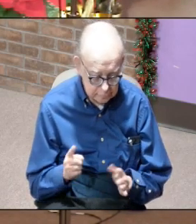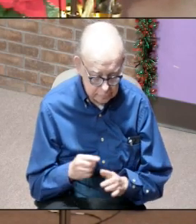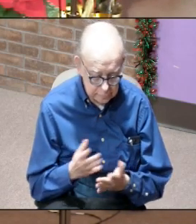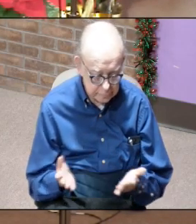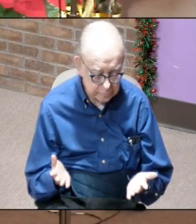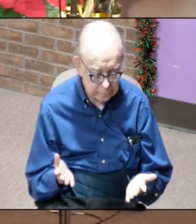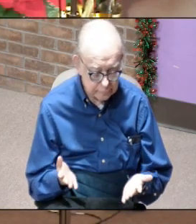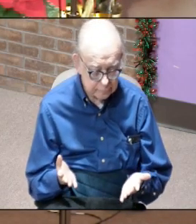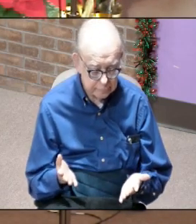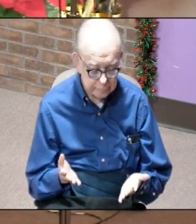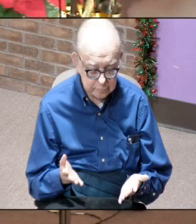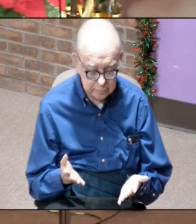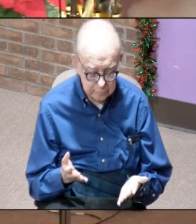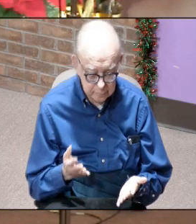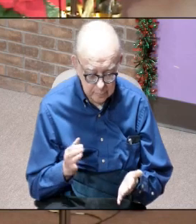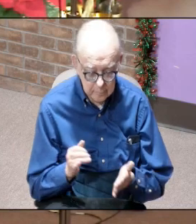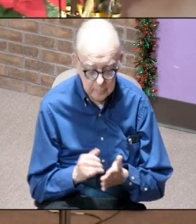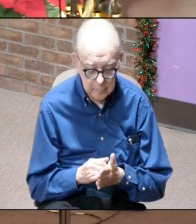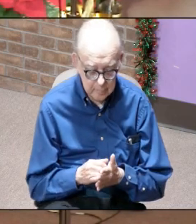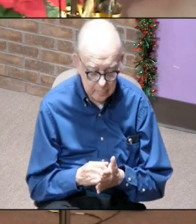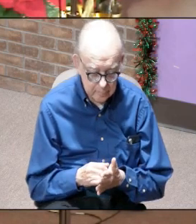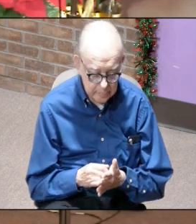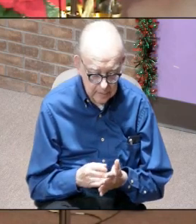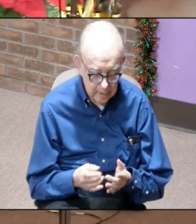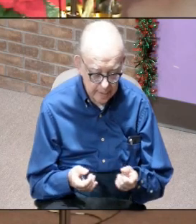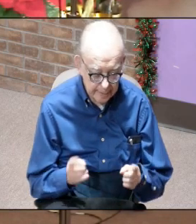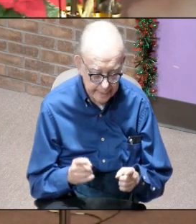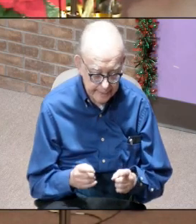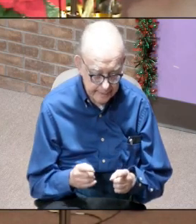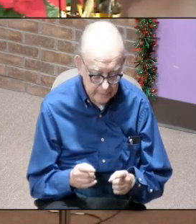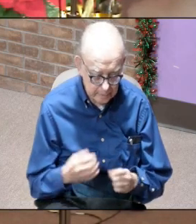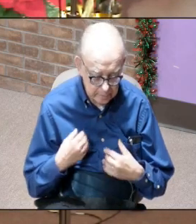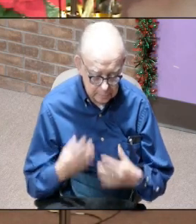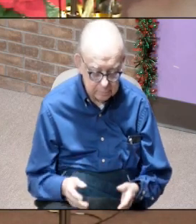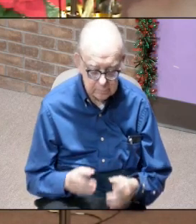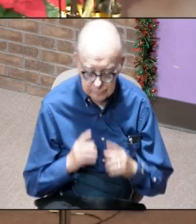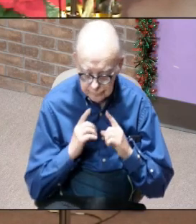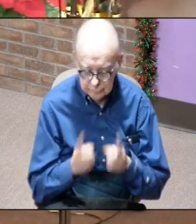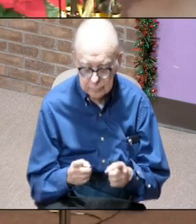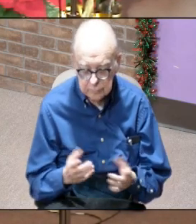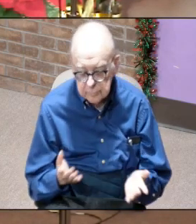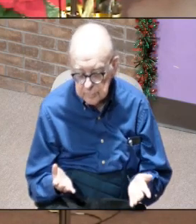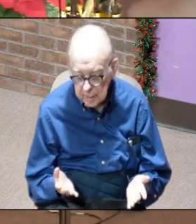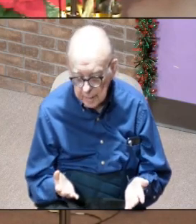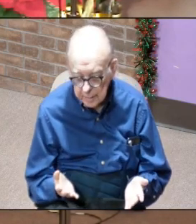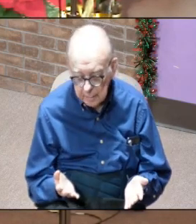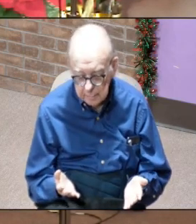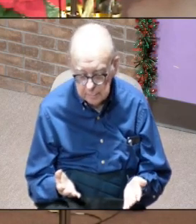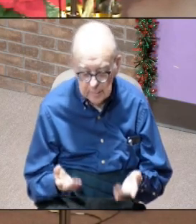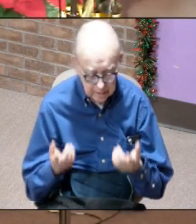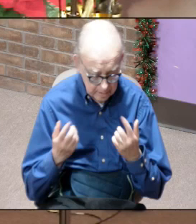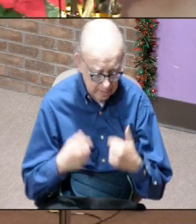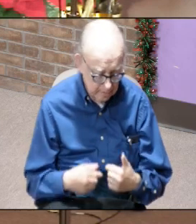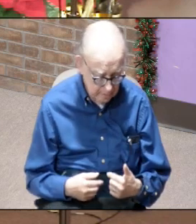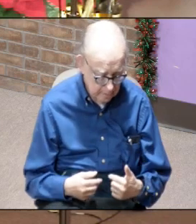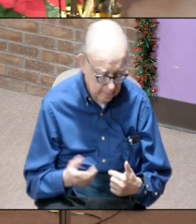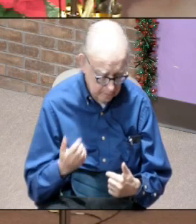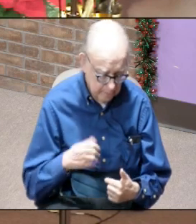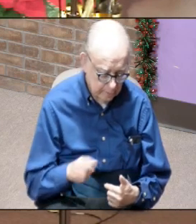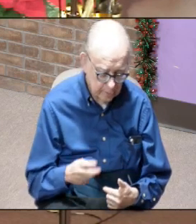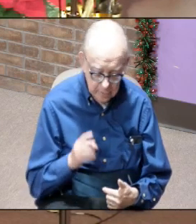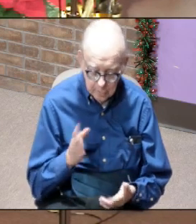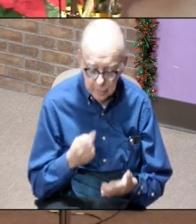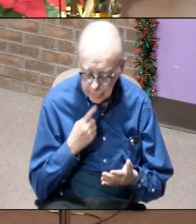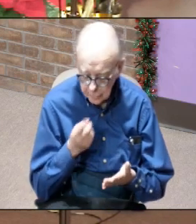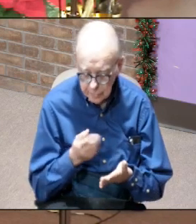there. But look, it says that here's what happens. And the creature's command is to what? Come up here, John. I want to show